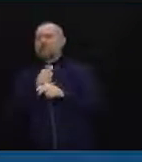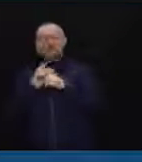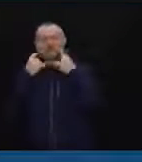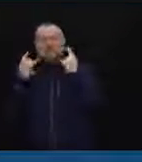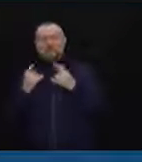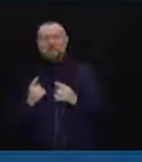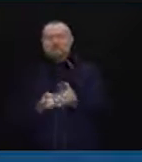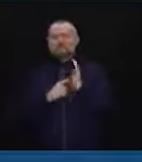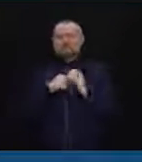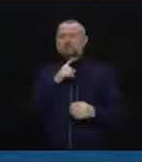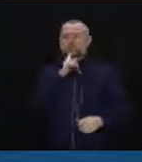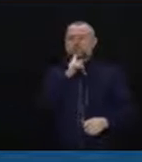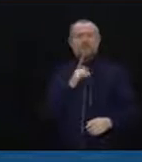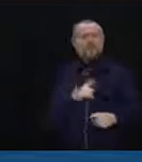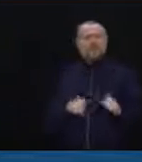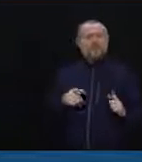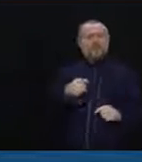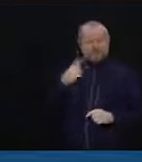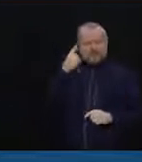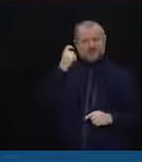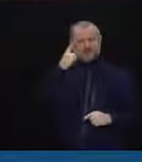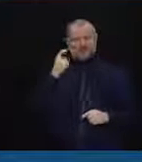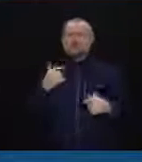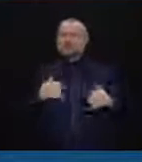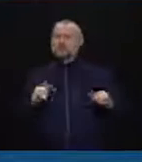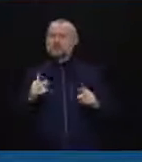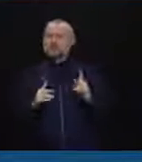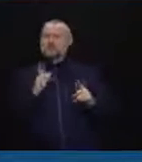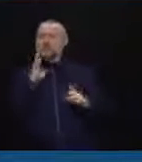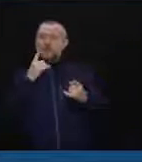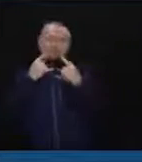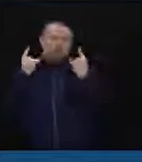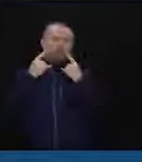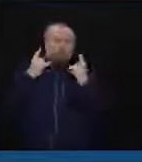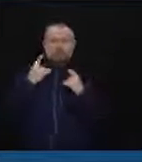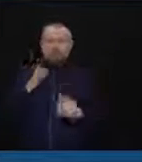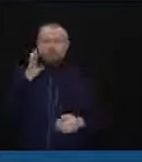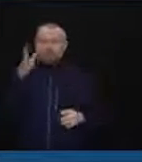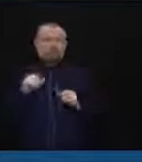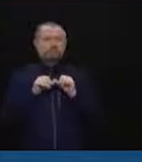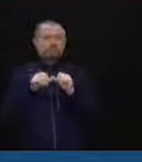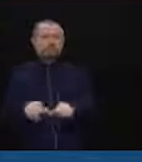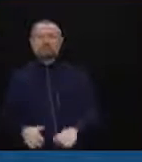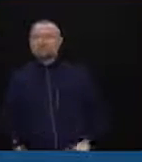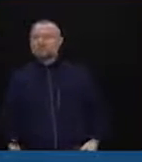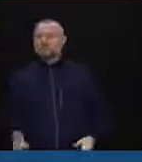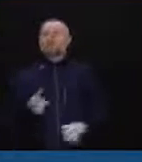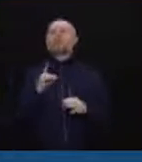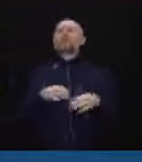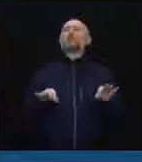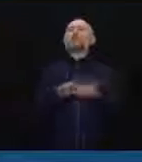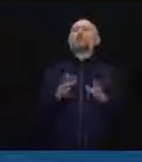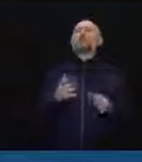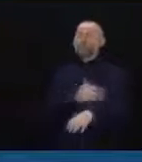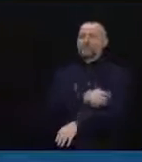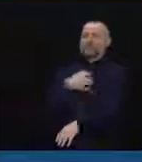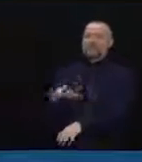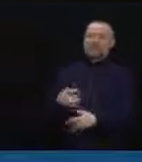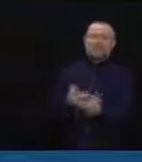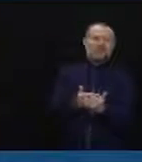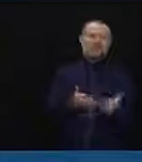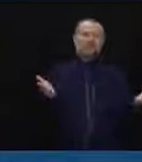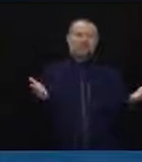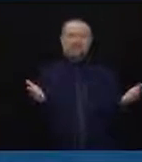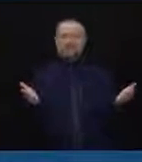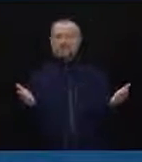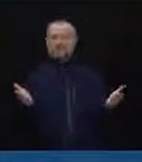suspect we're going to see many, many people still wearing their mask. This is about empowering them as well as their local governments.